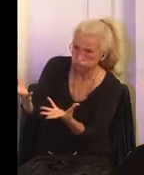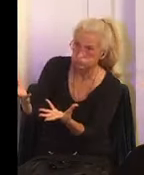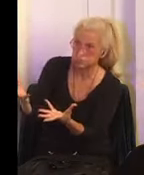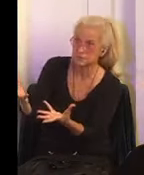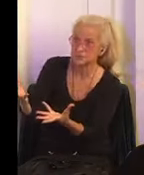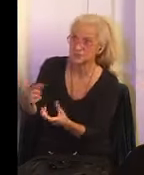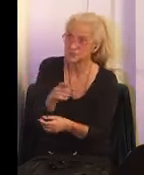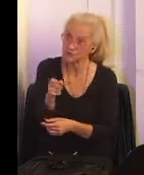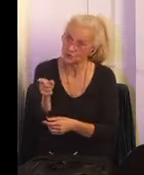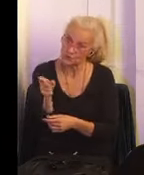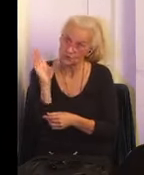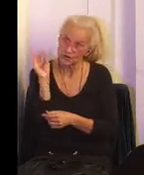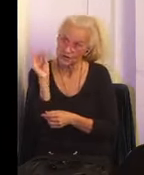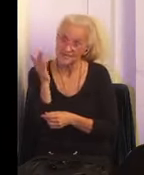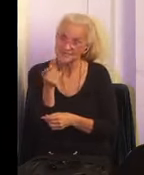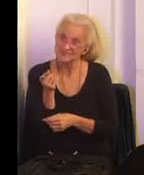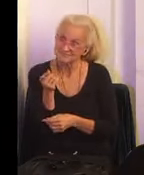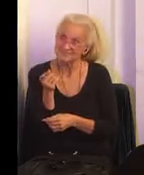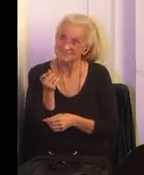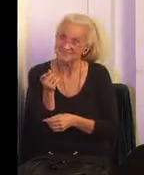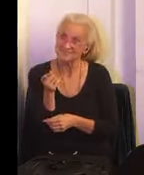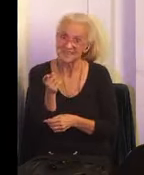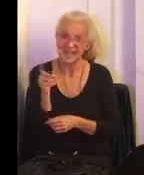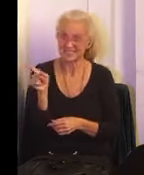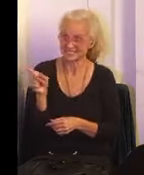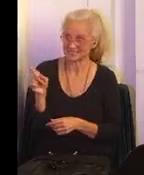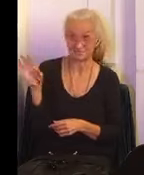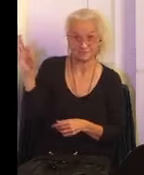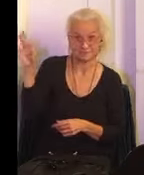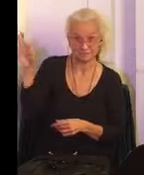So you guys, as Pastor said,